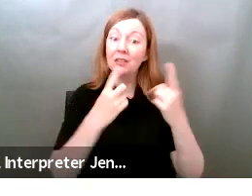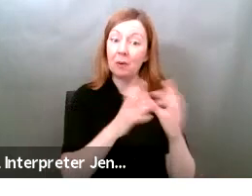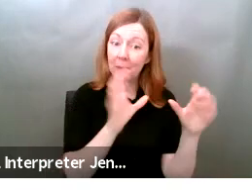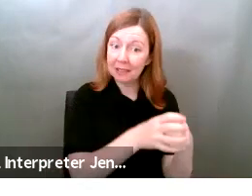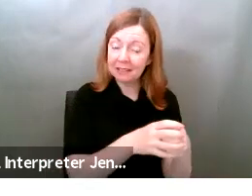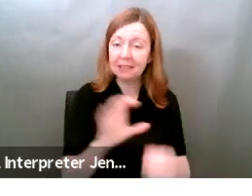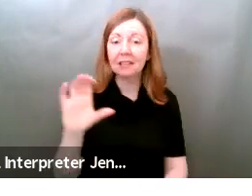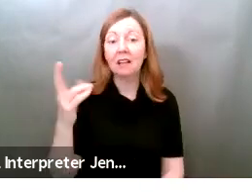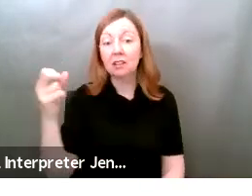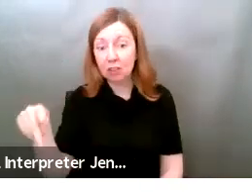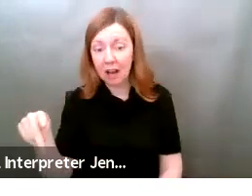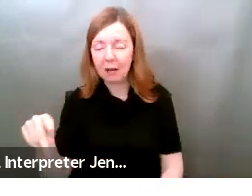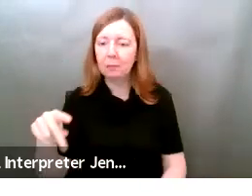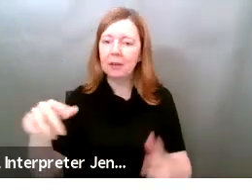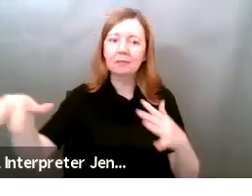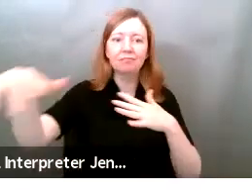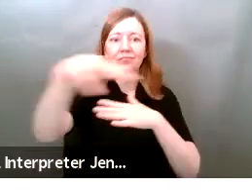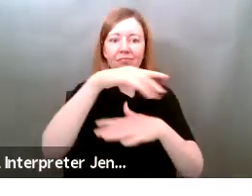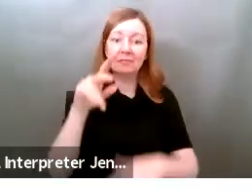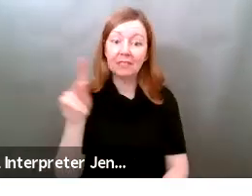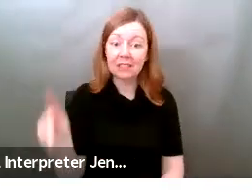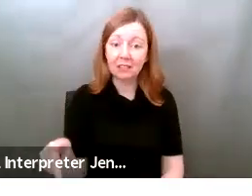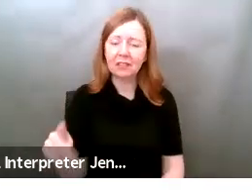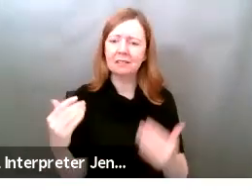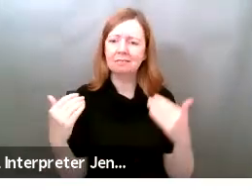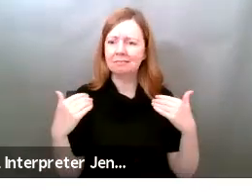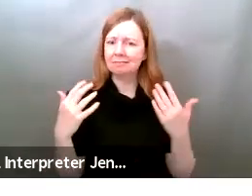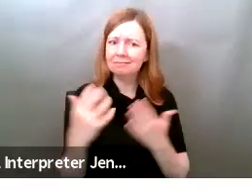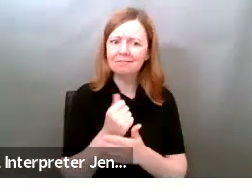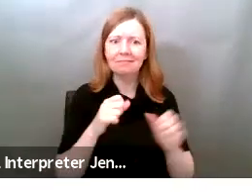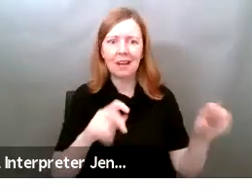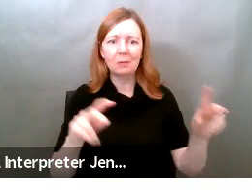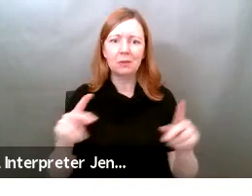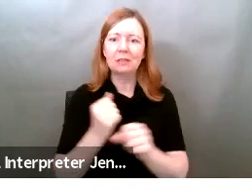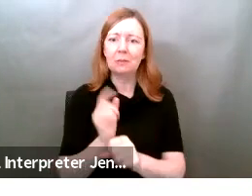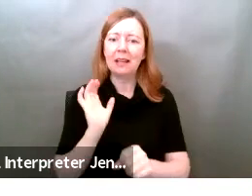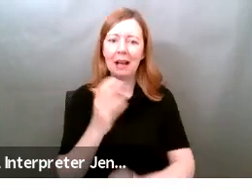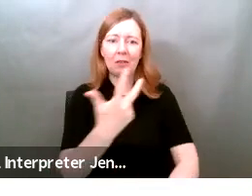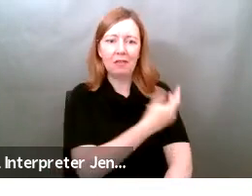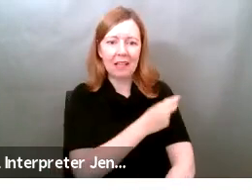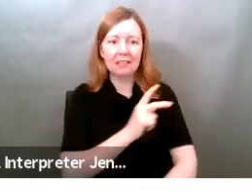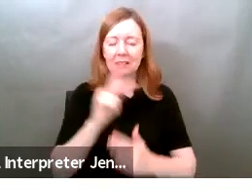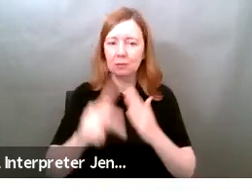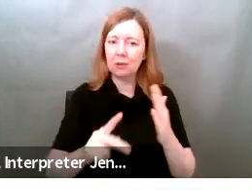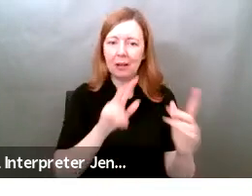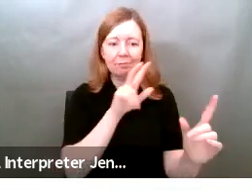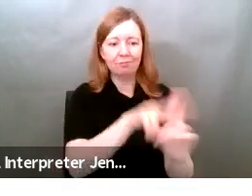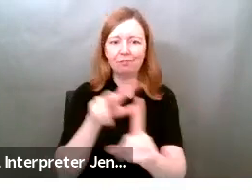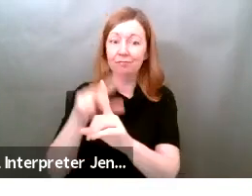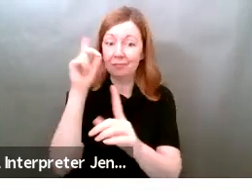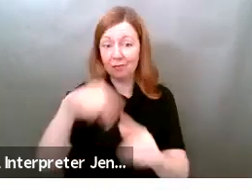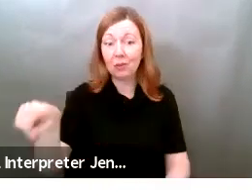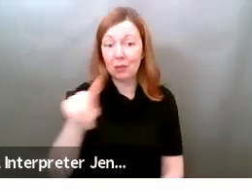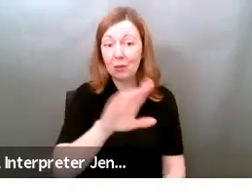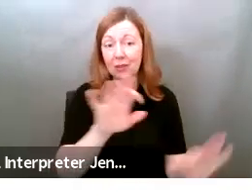at CHOP, and elsewhere in the city to have an opportunity to make our vaccination programs work best for you and for